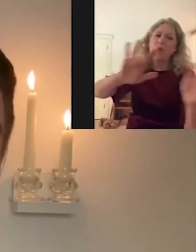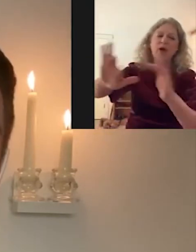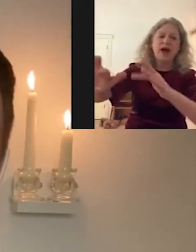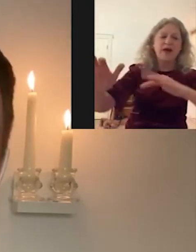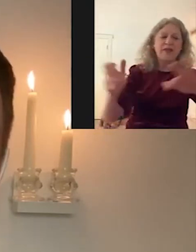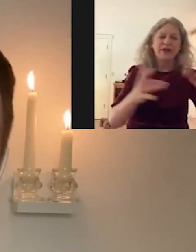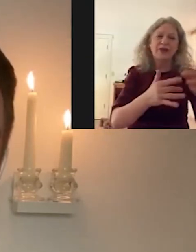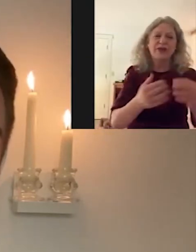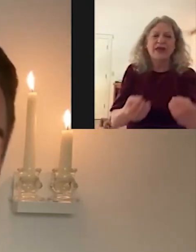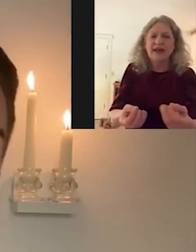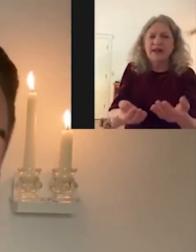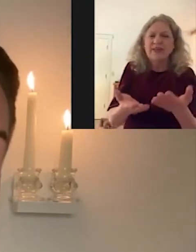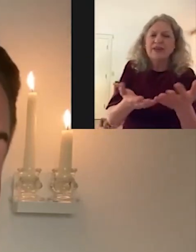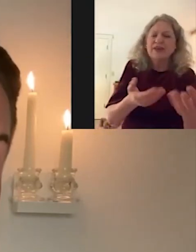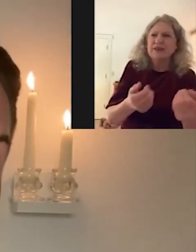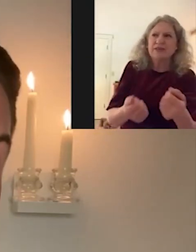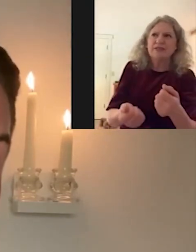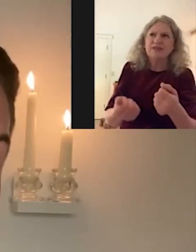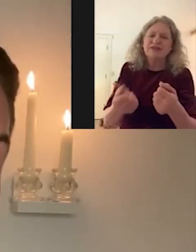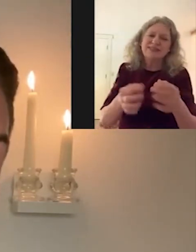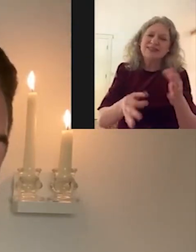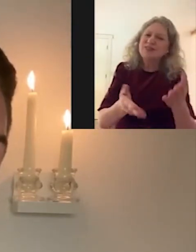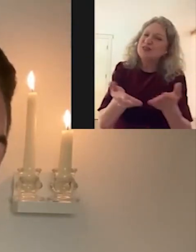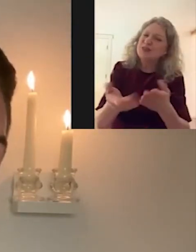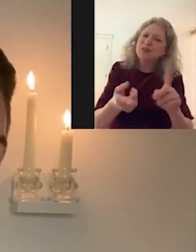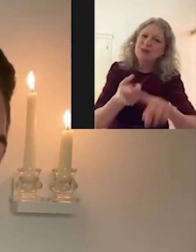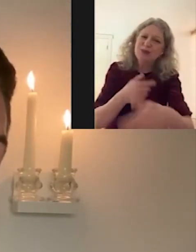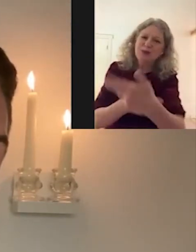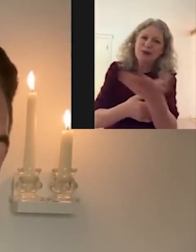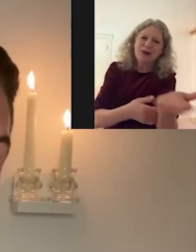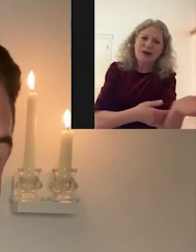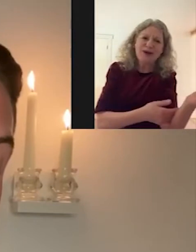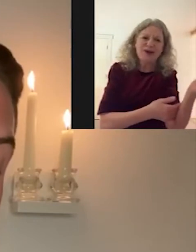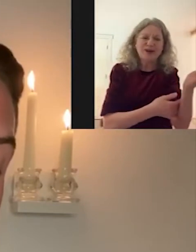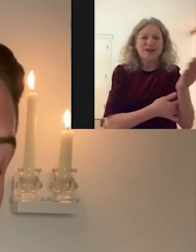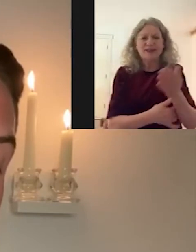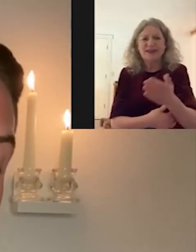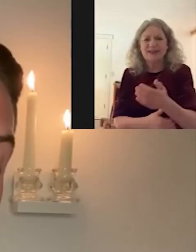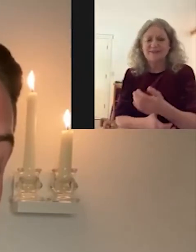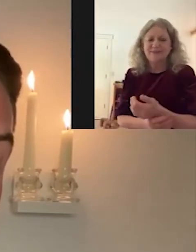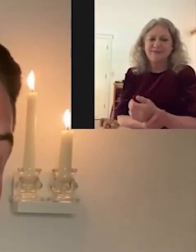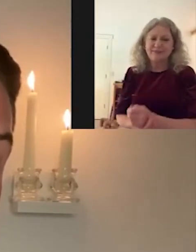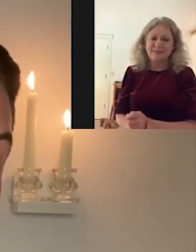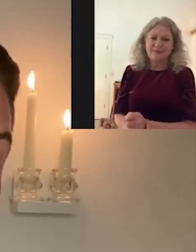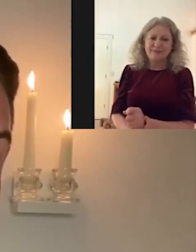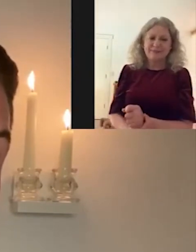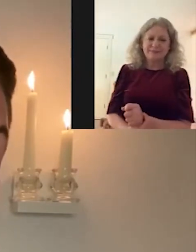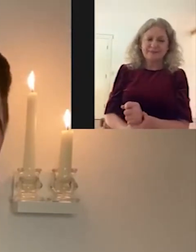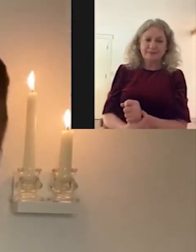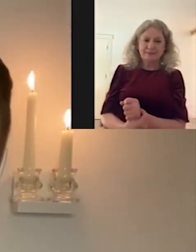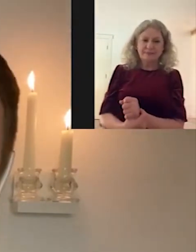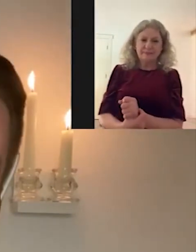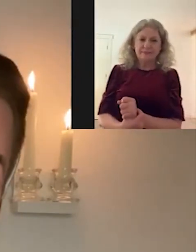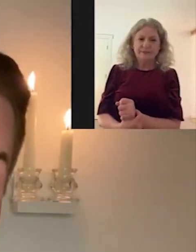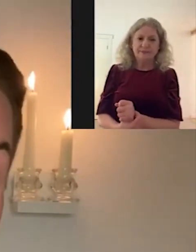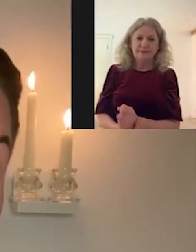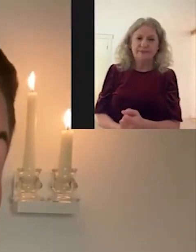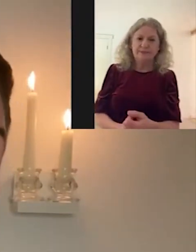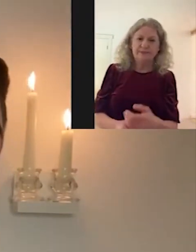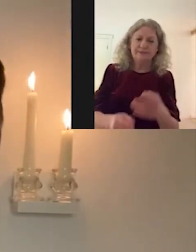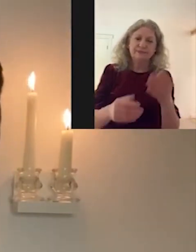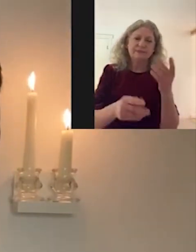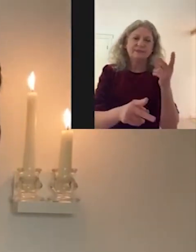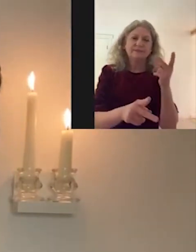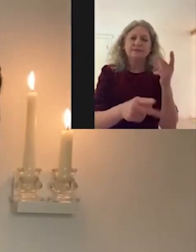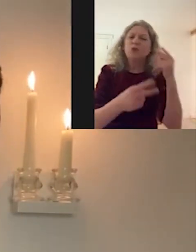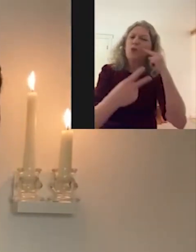to others. God of mercy, hold us in love. Keep watch